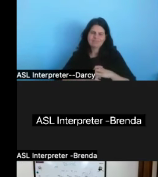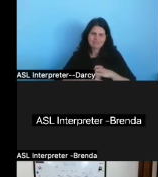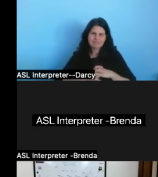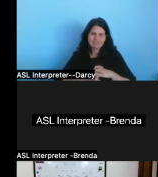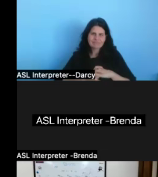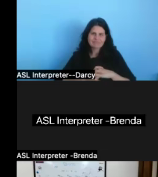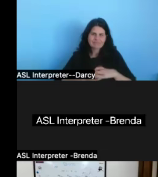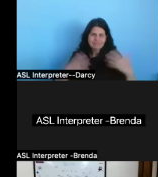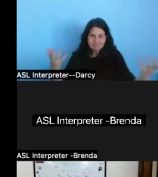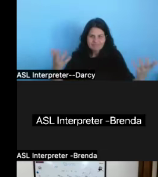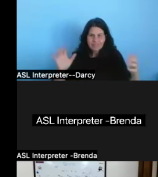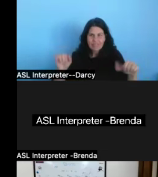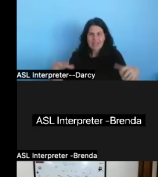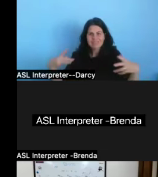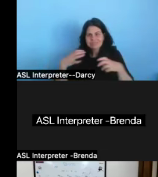yeah, was our